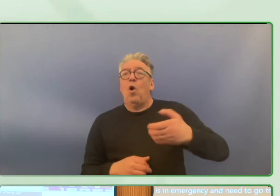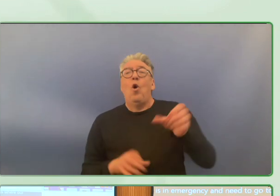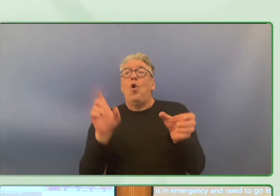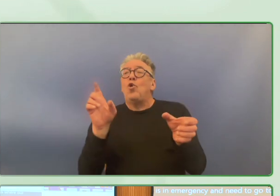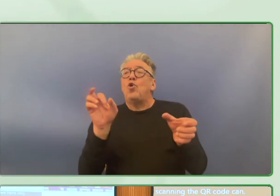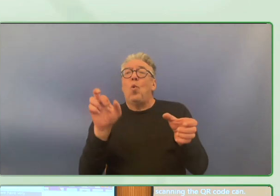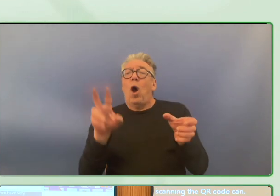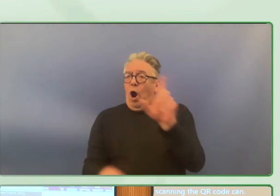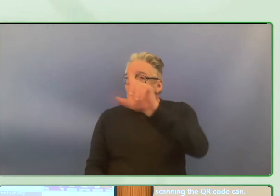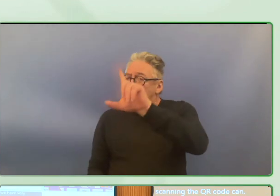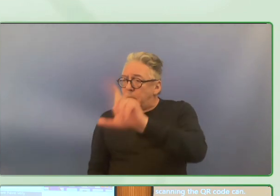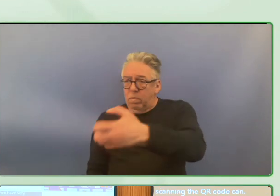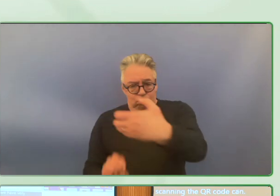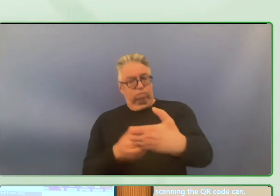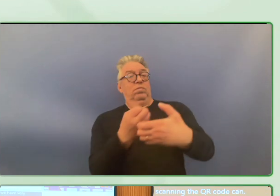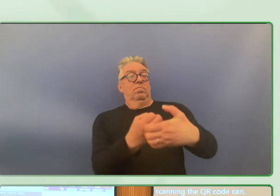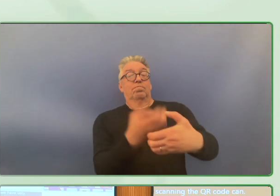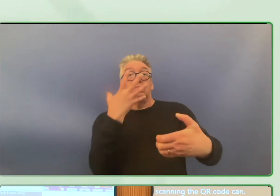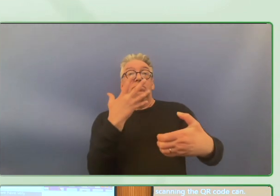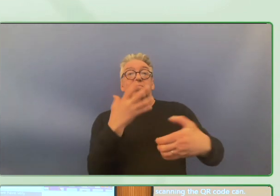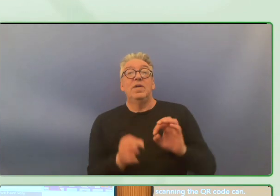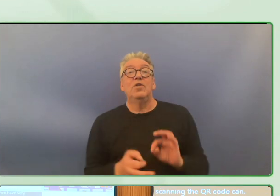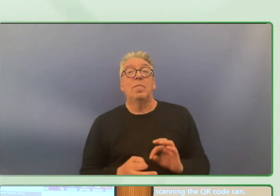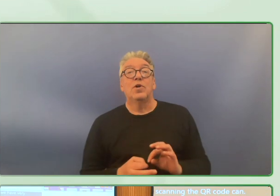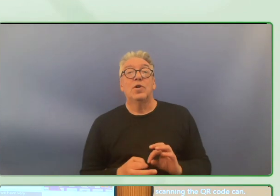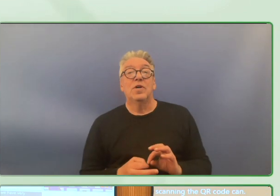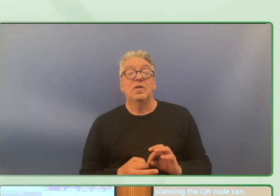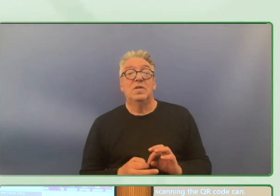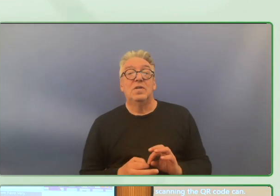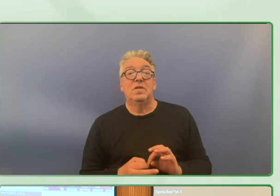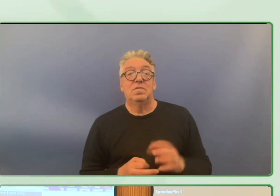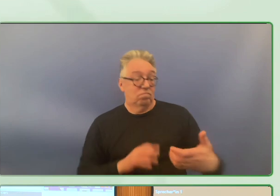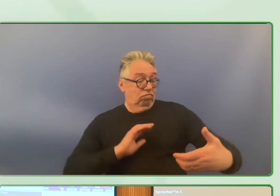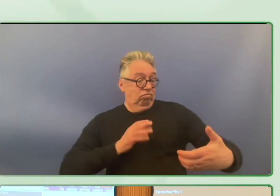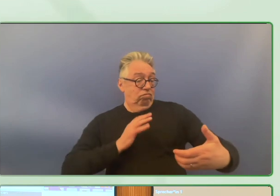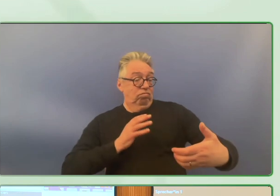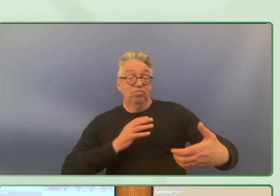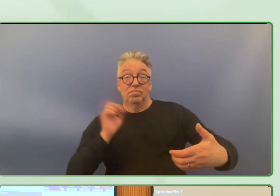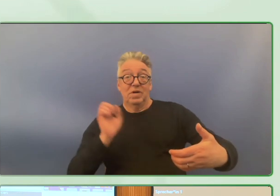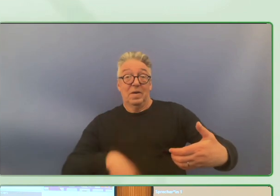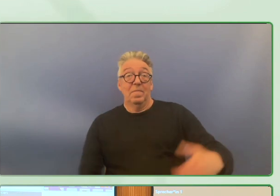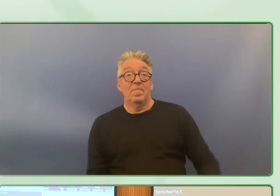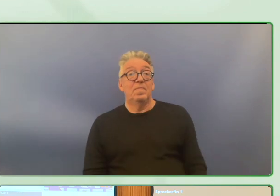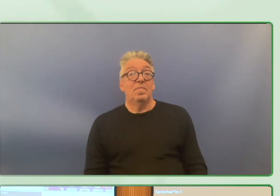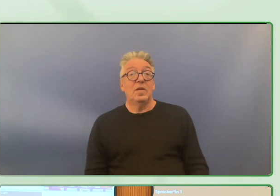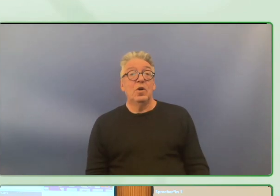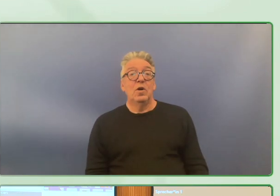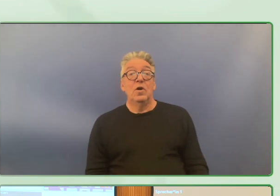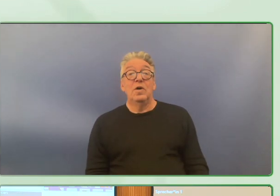immediately to the interpreter and again have sign language interpretation. And then we have the second